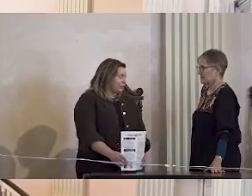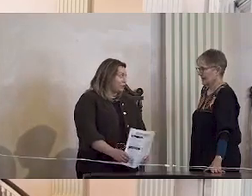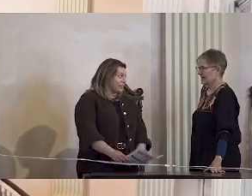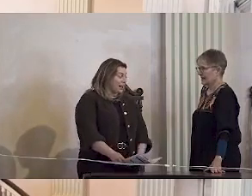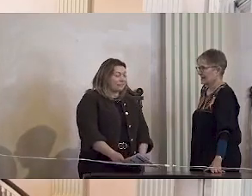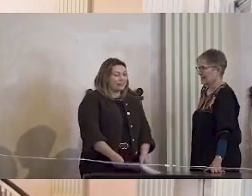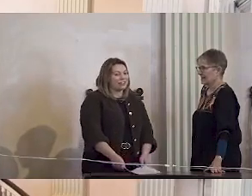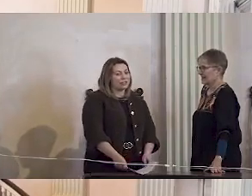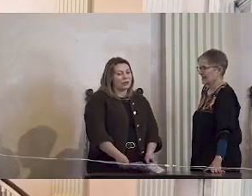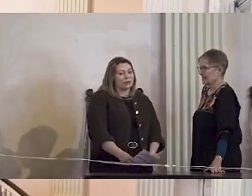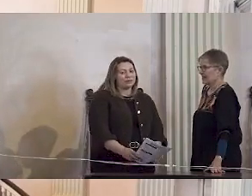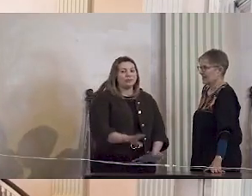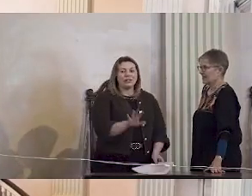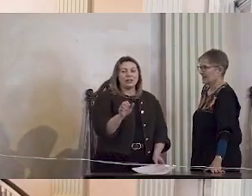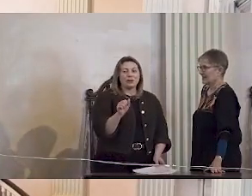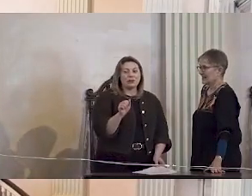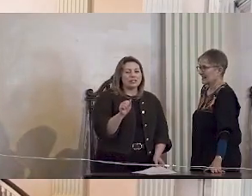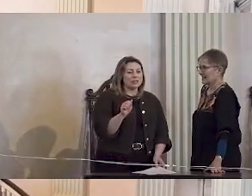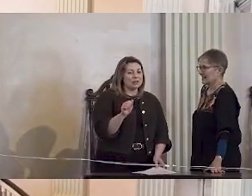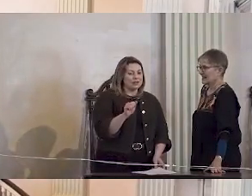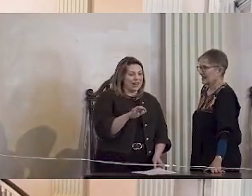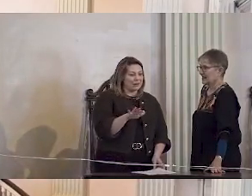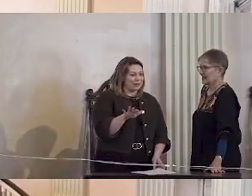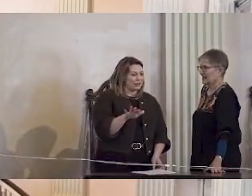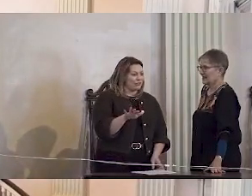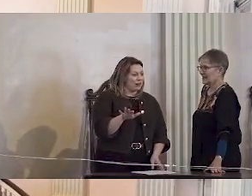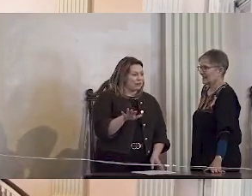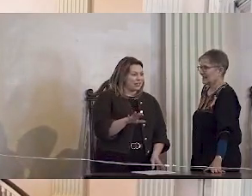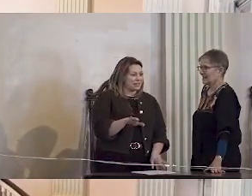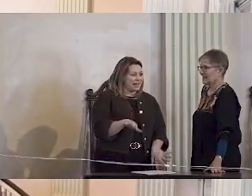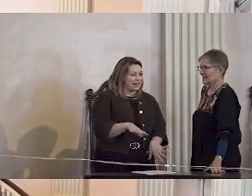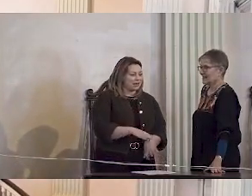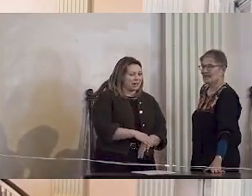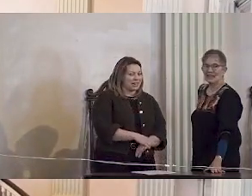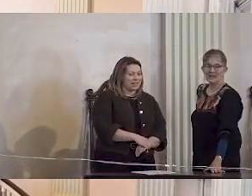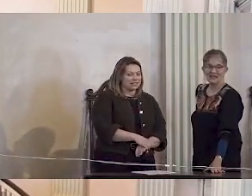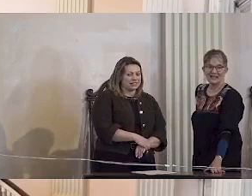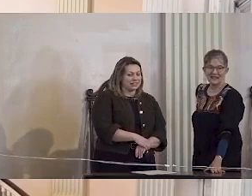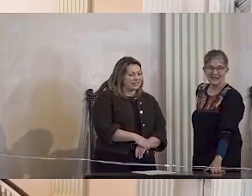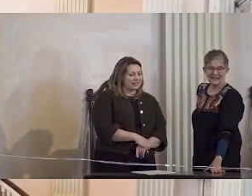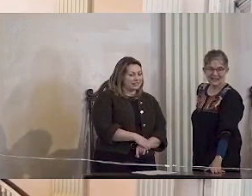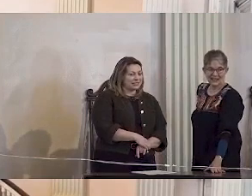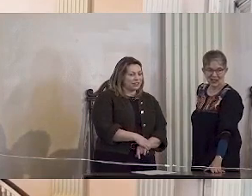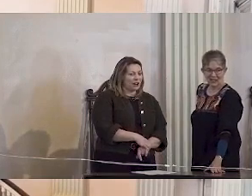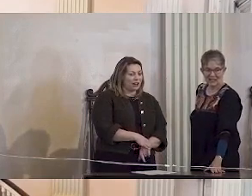come and go with me. I ask my friend.